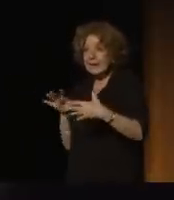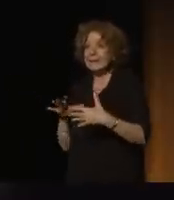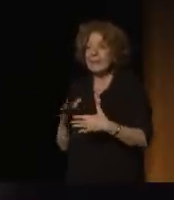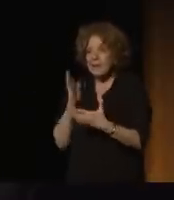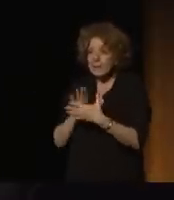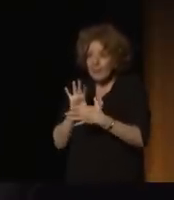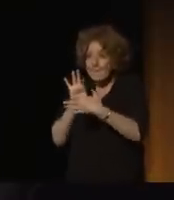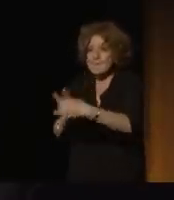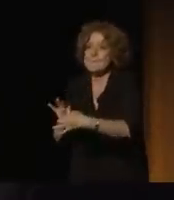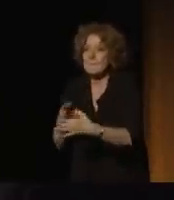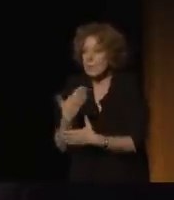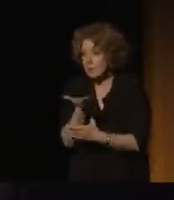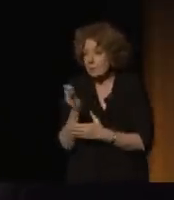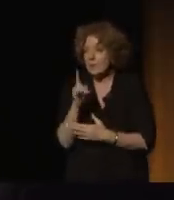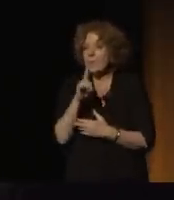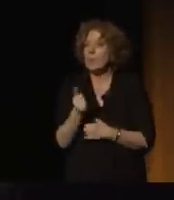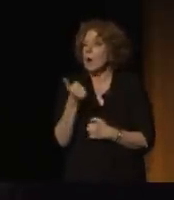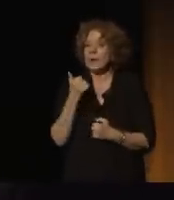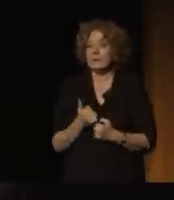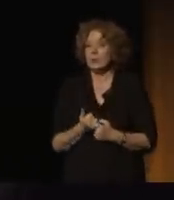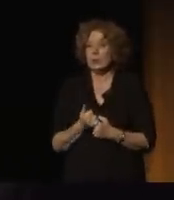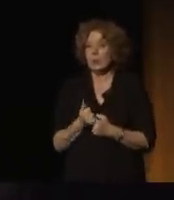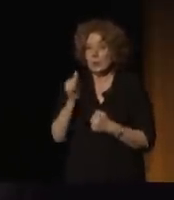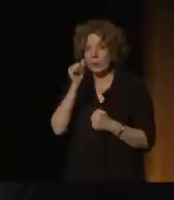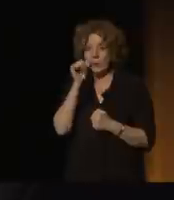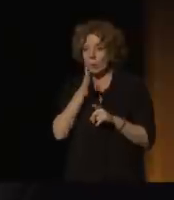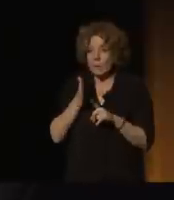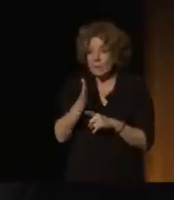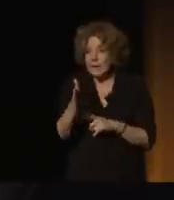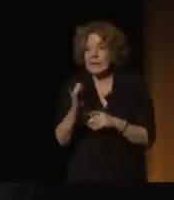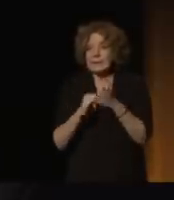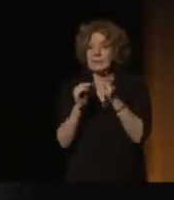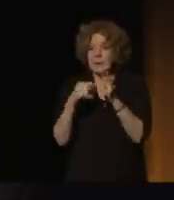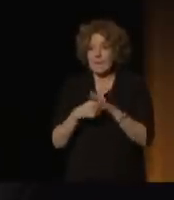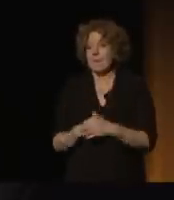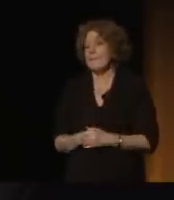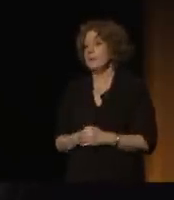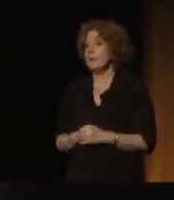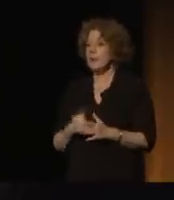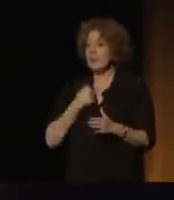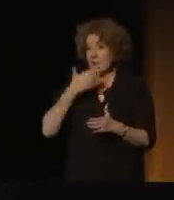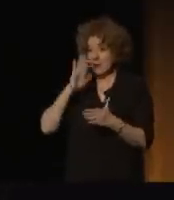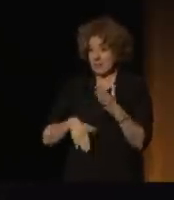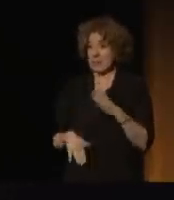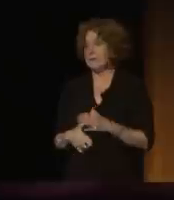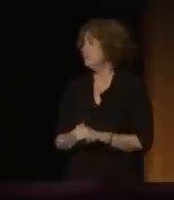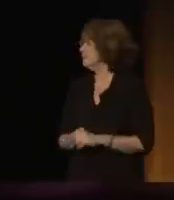into something. So I knew this was not going to go in the right direction in September. So that's my experience